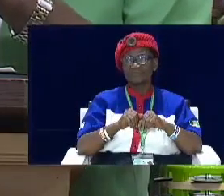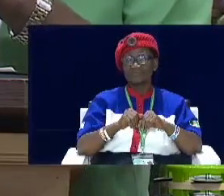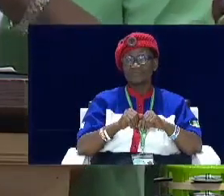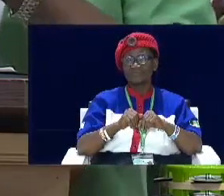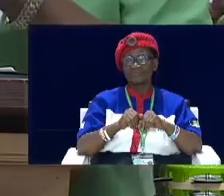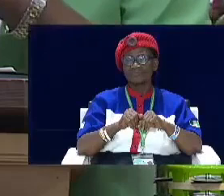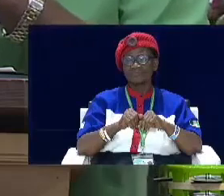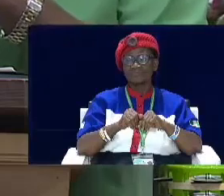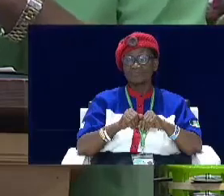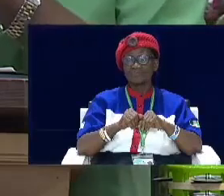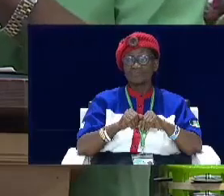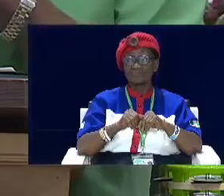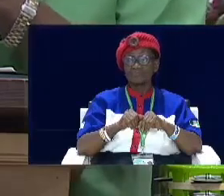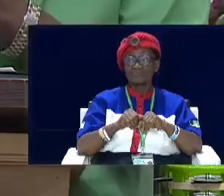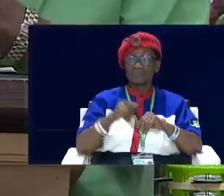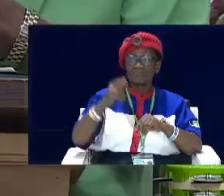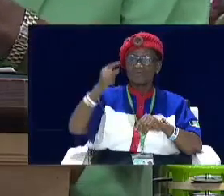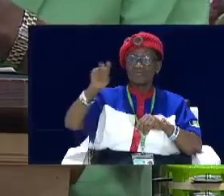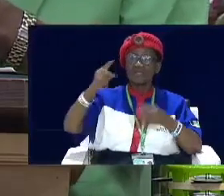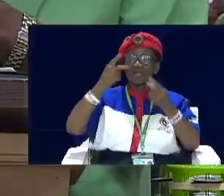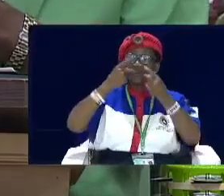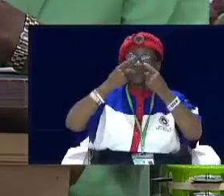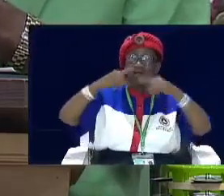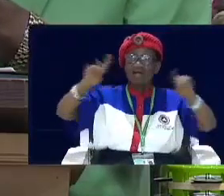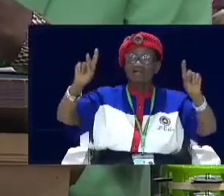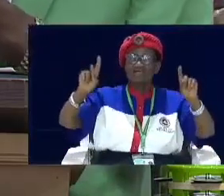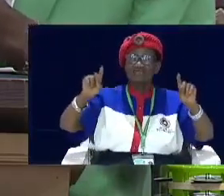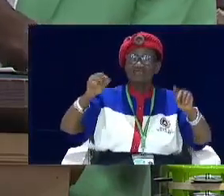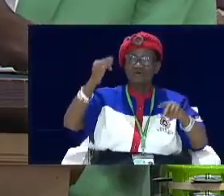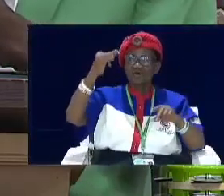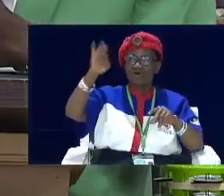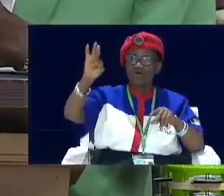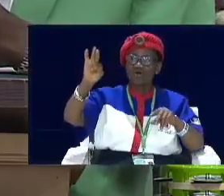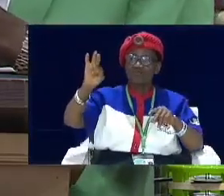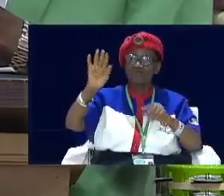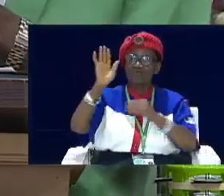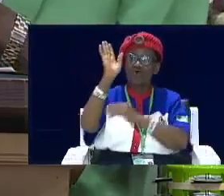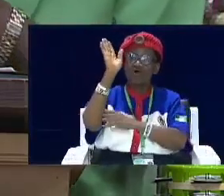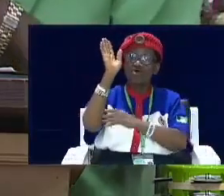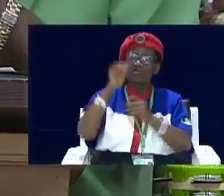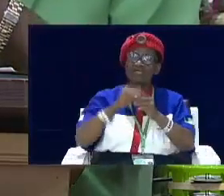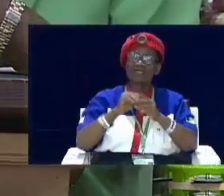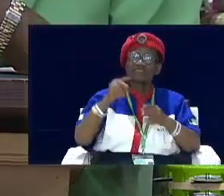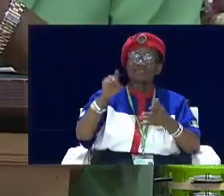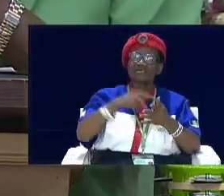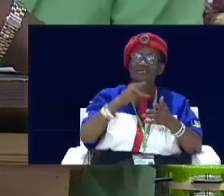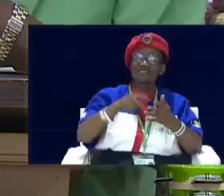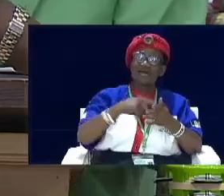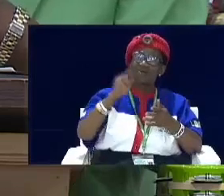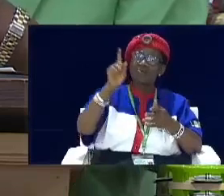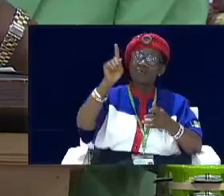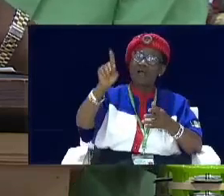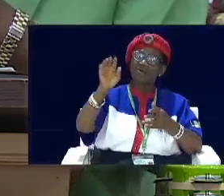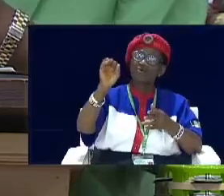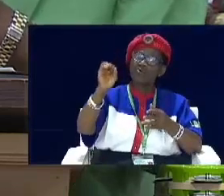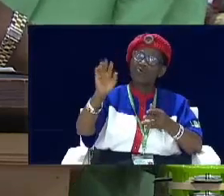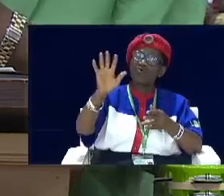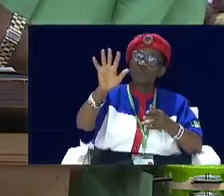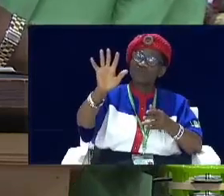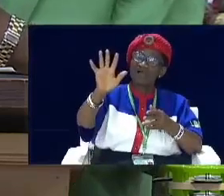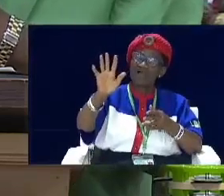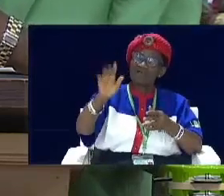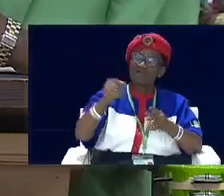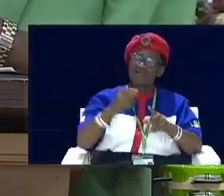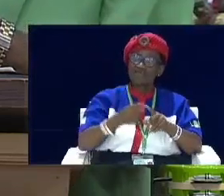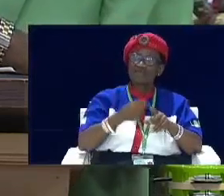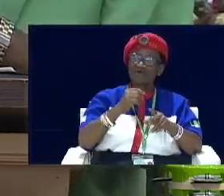The proclamation of God. Ohun ti Olorun ti so. In Psalm 105. Ninu iwe ori Dafidi ori karun le ni ogorun. From